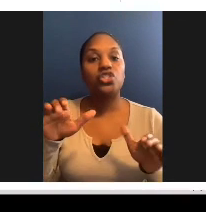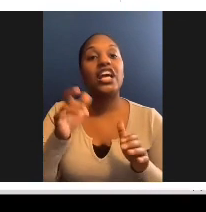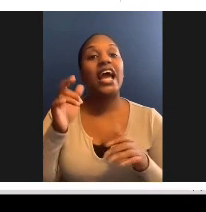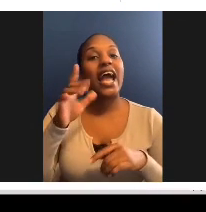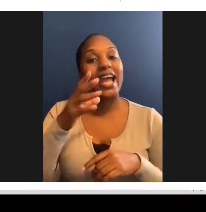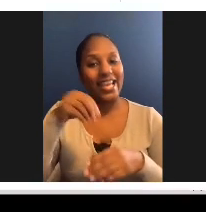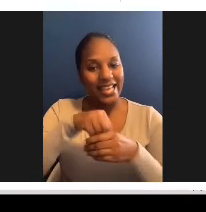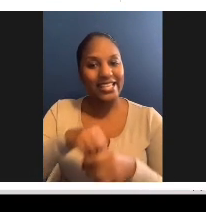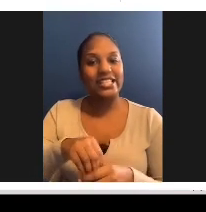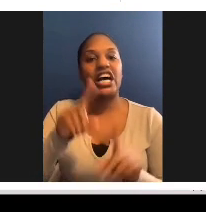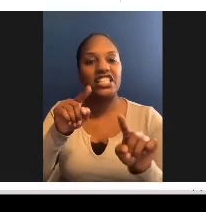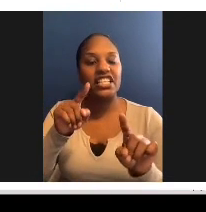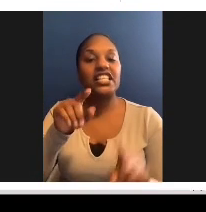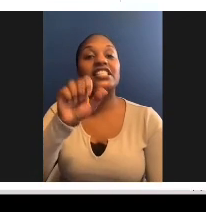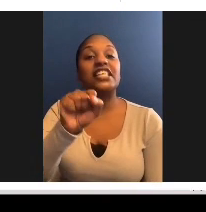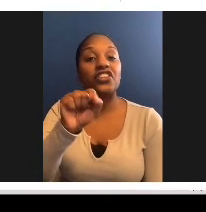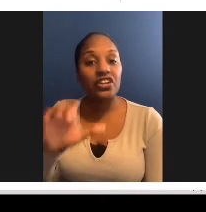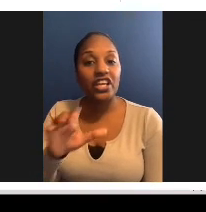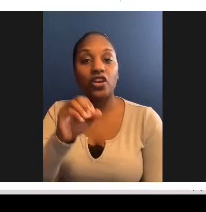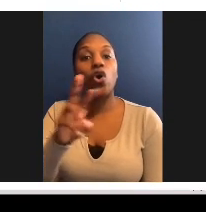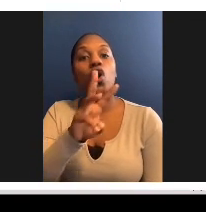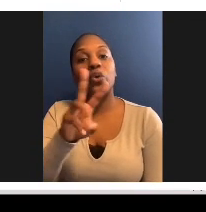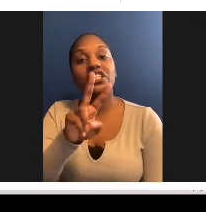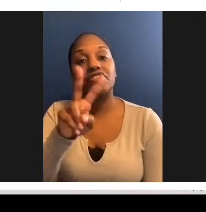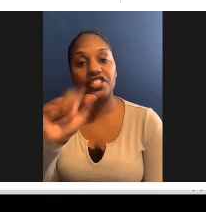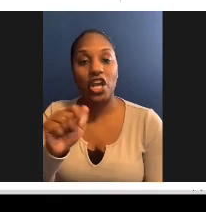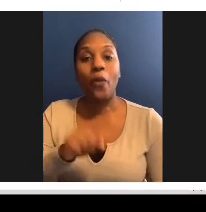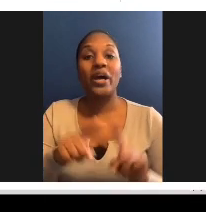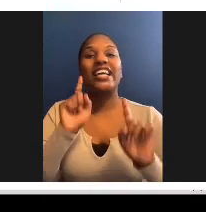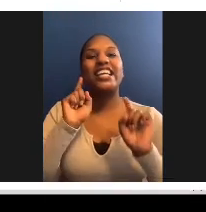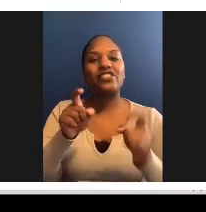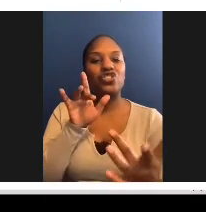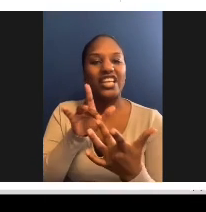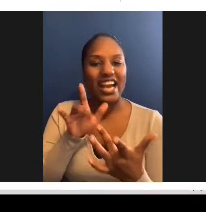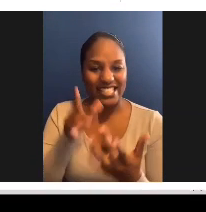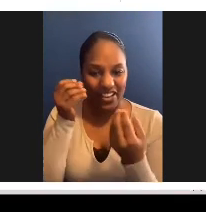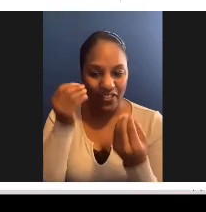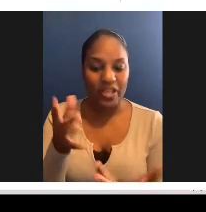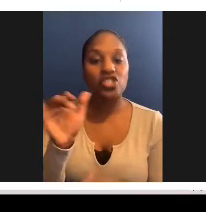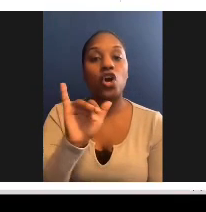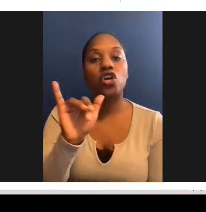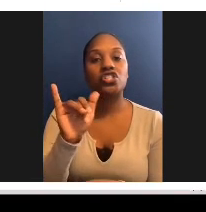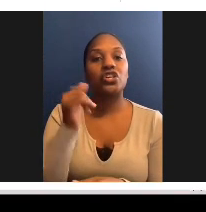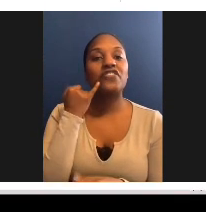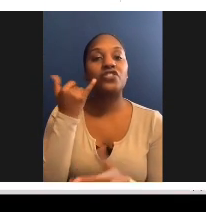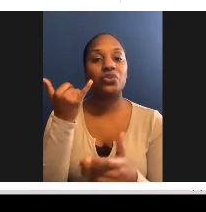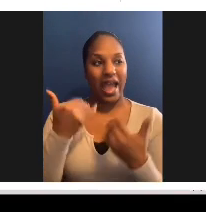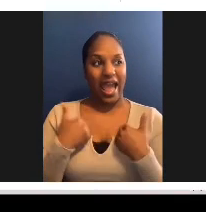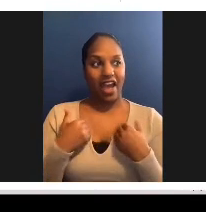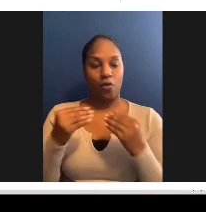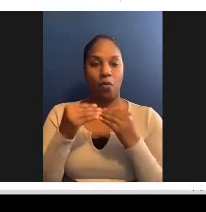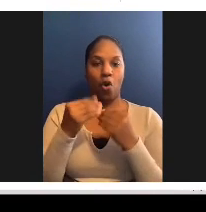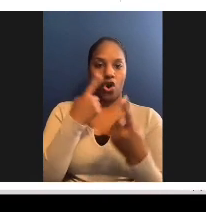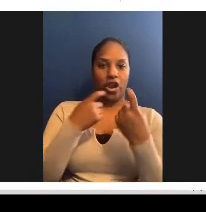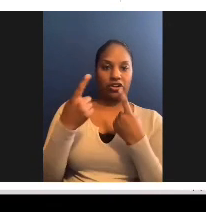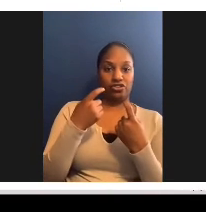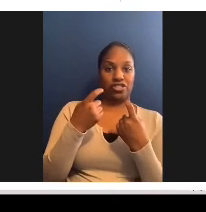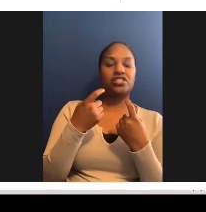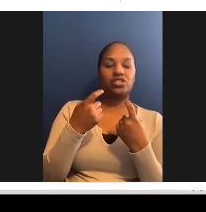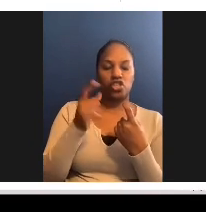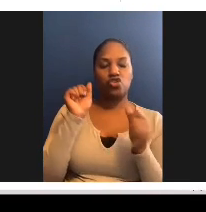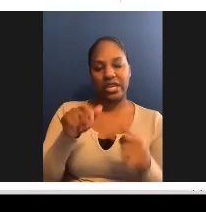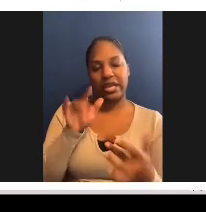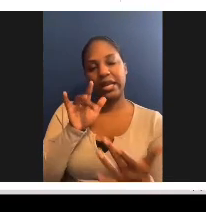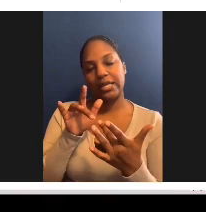West Virginia. But it gives you the contact information here too, that if you had more questions that you could contact someone for this scholarship.